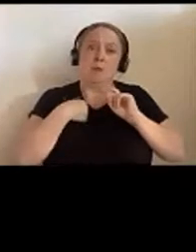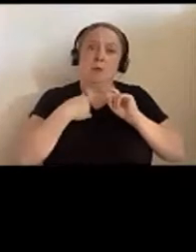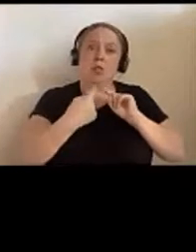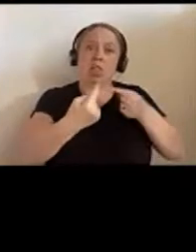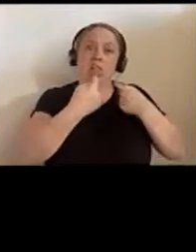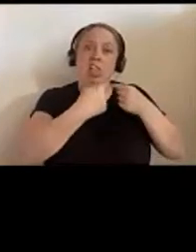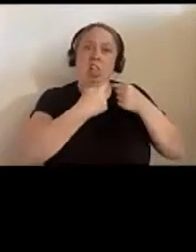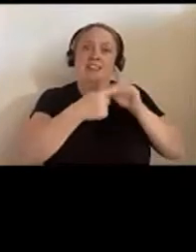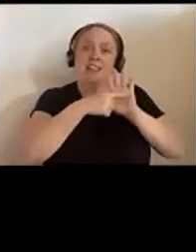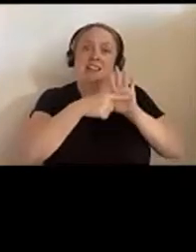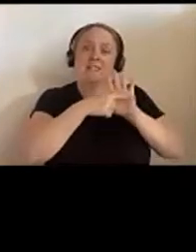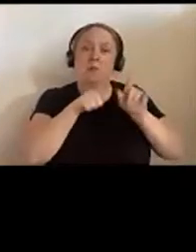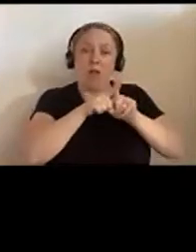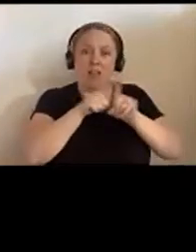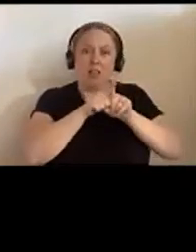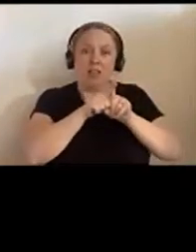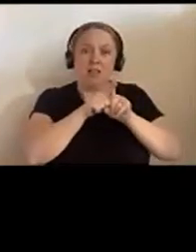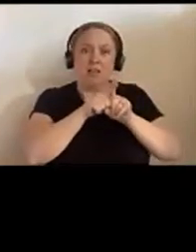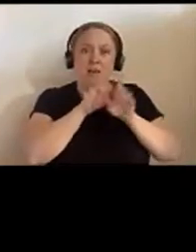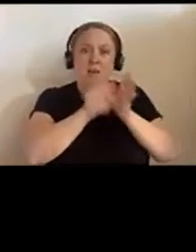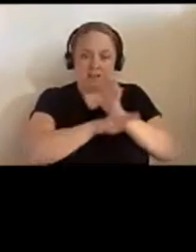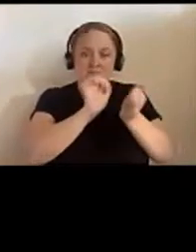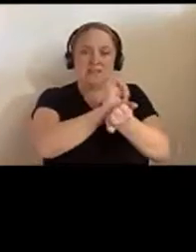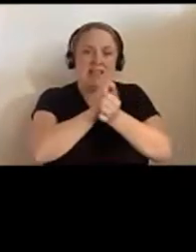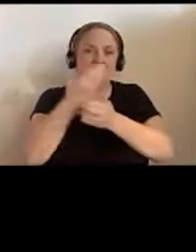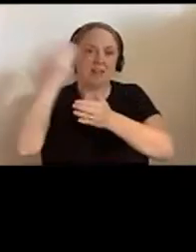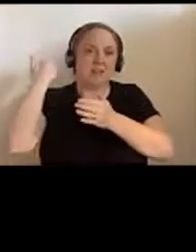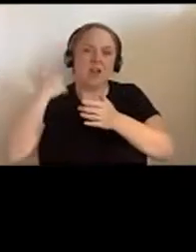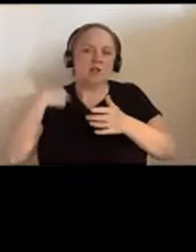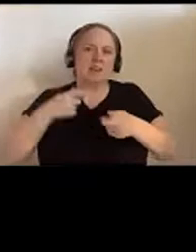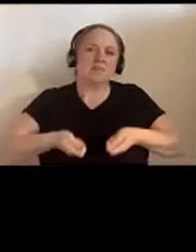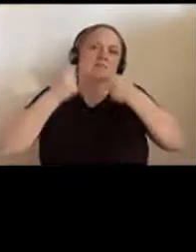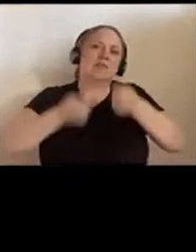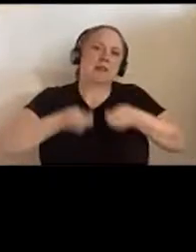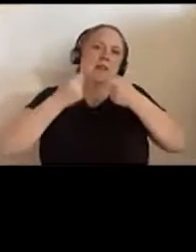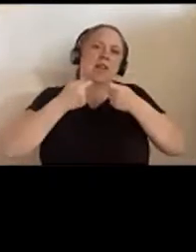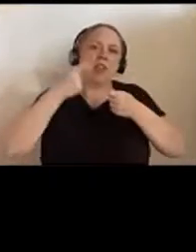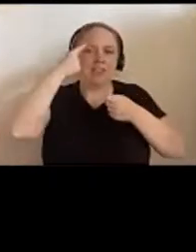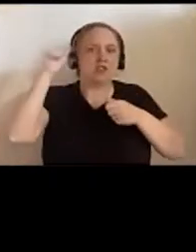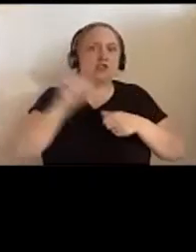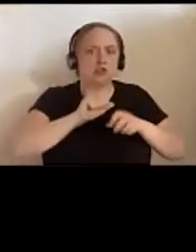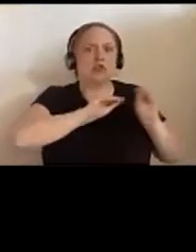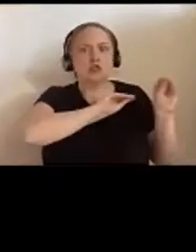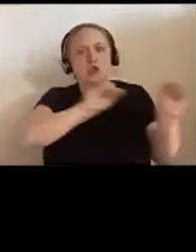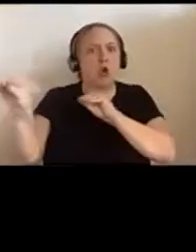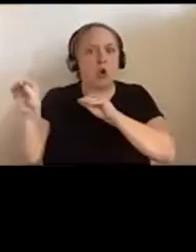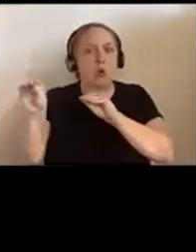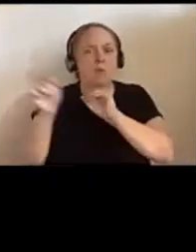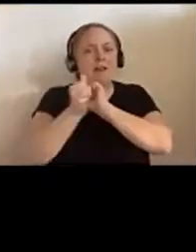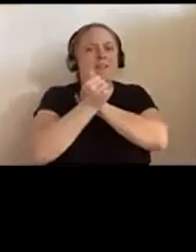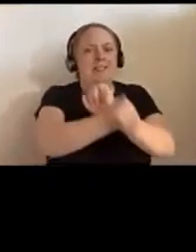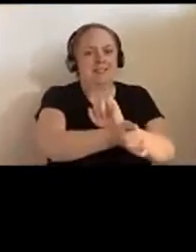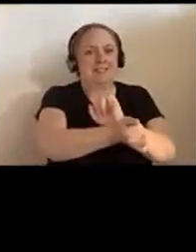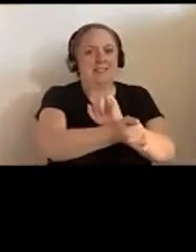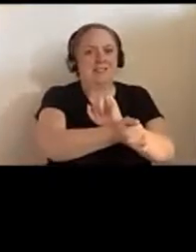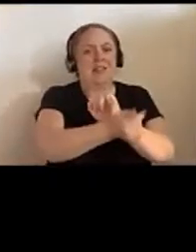not necessarily. It's like, I don't need to drag it back up. I think it should be taught and I think people should learn about it. But in terms of